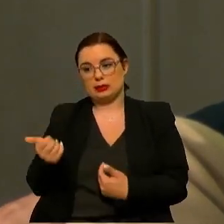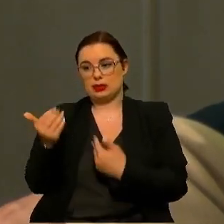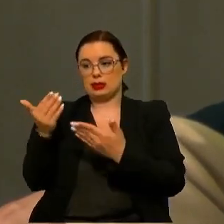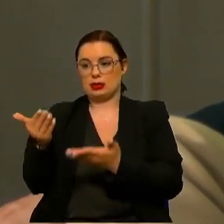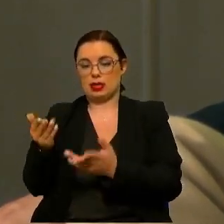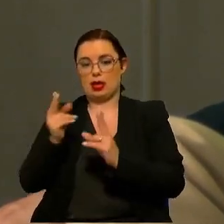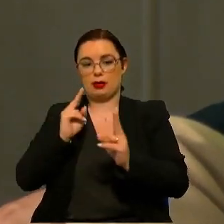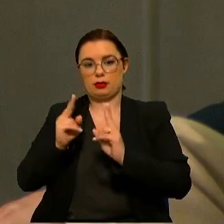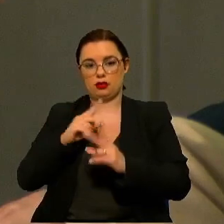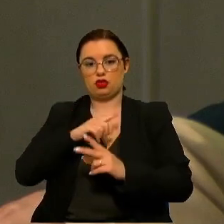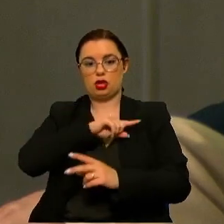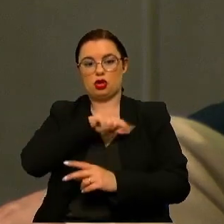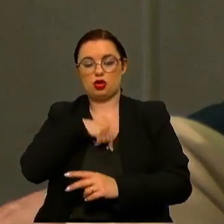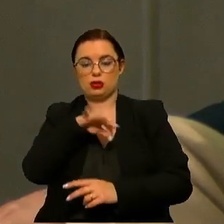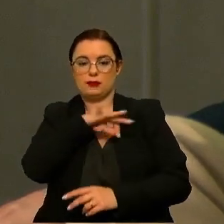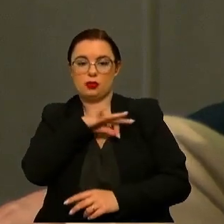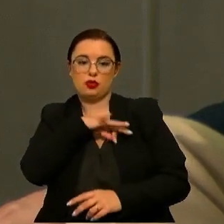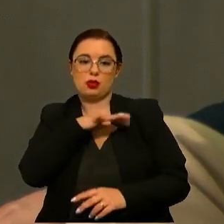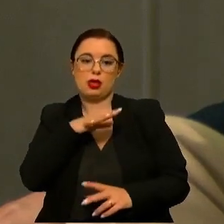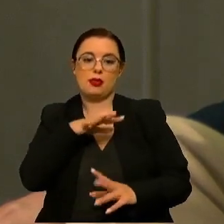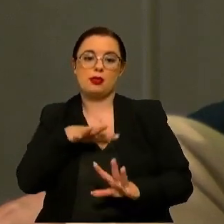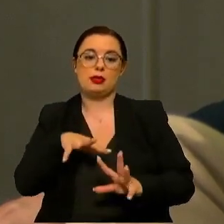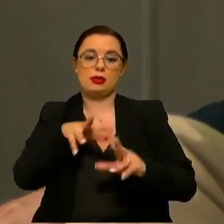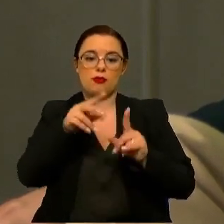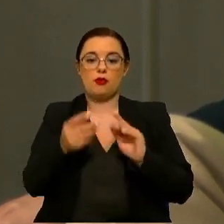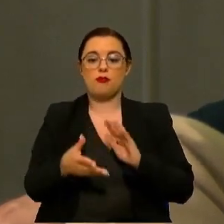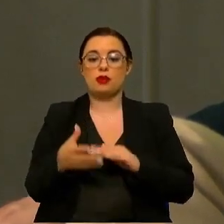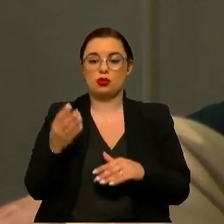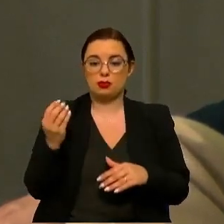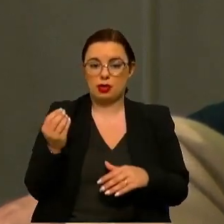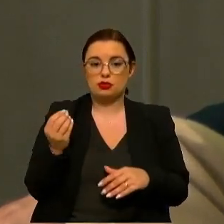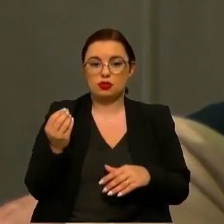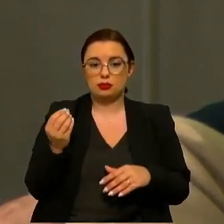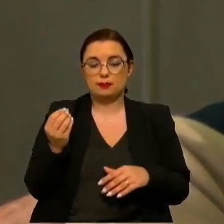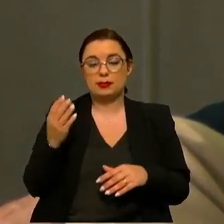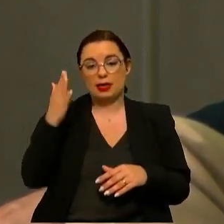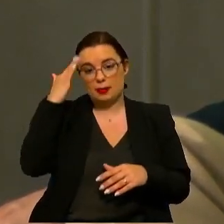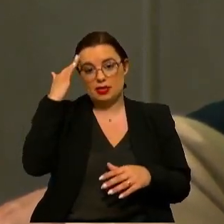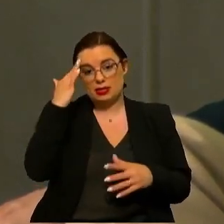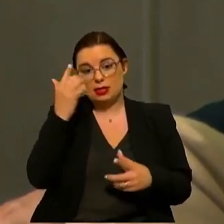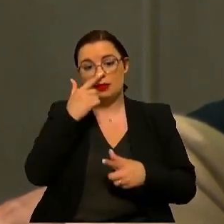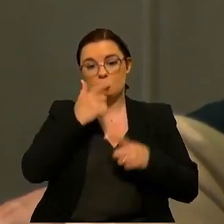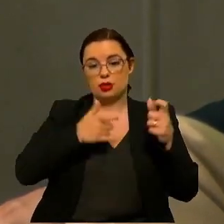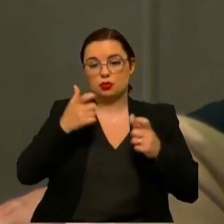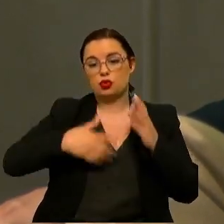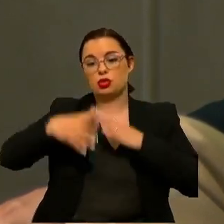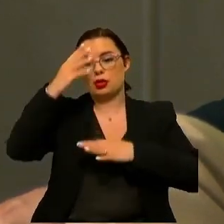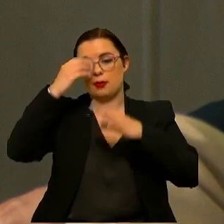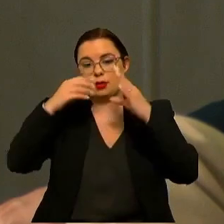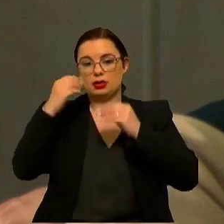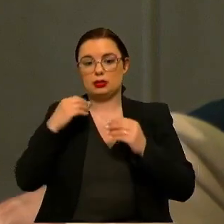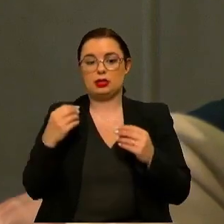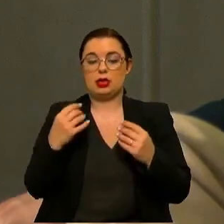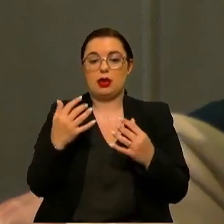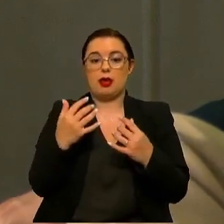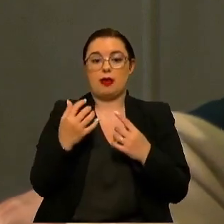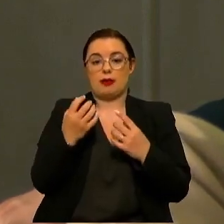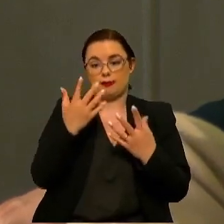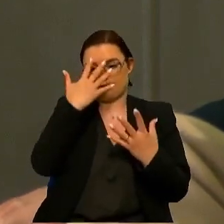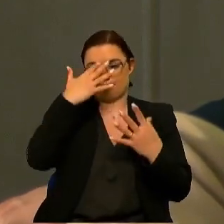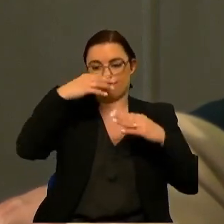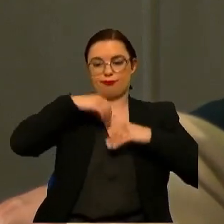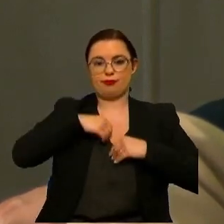ground. So there is a capacity building of our academic world and industry so that people can learn